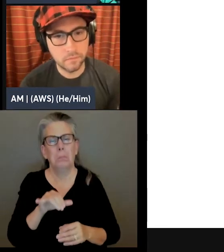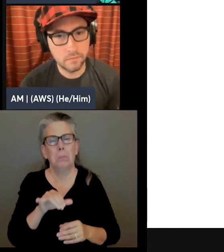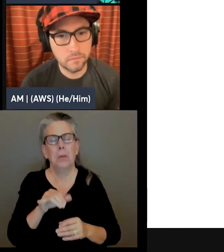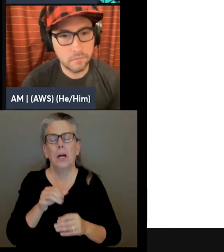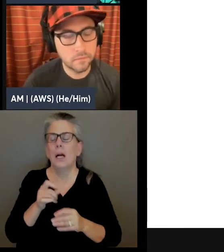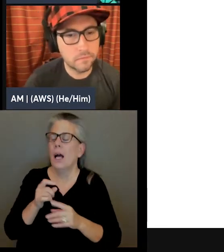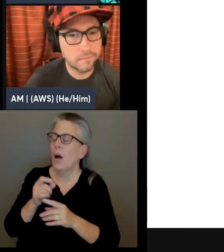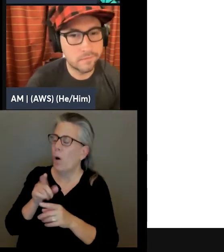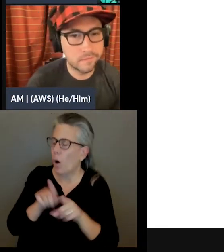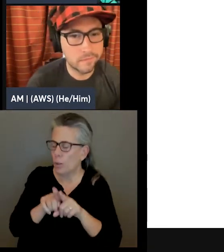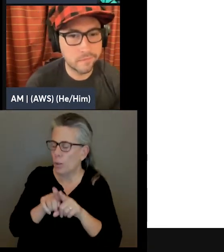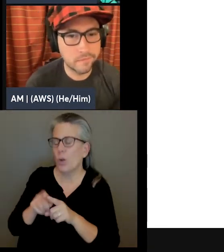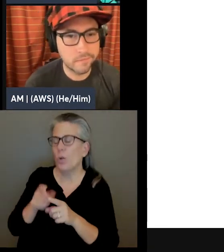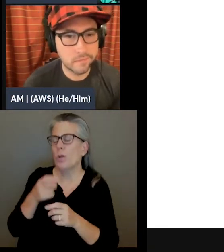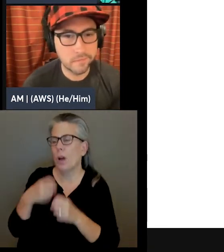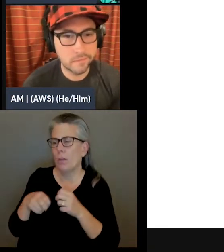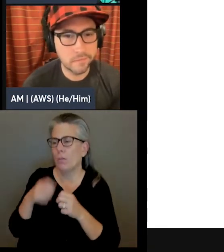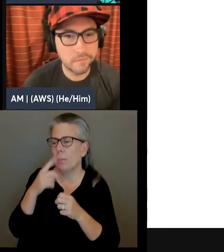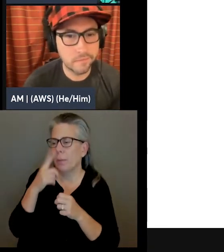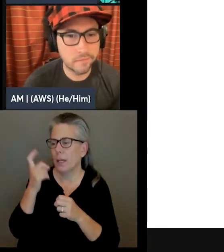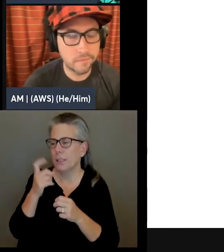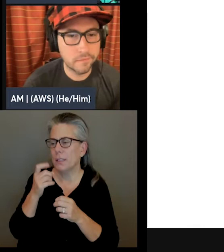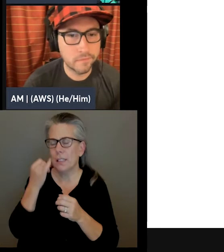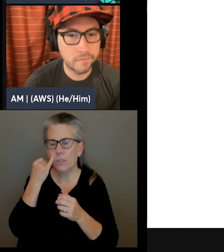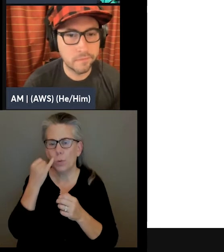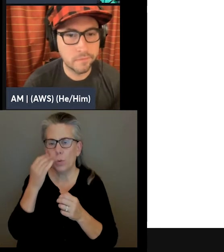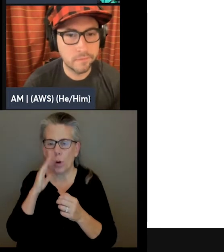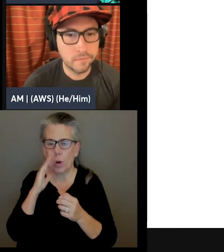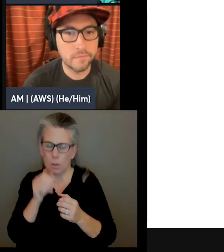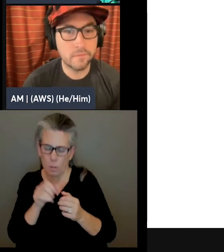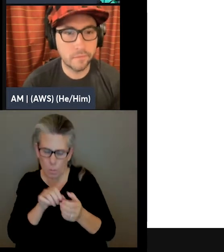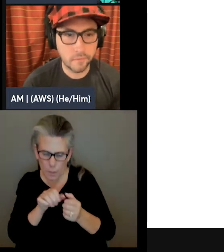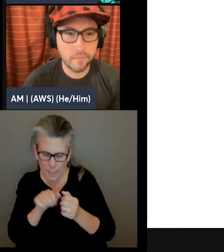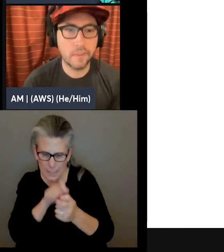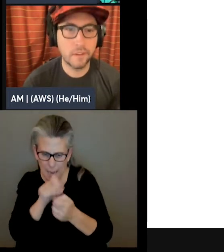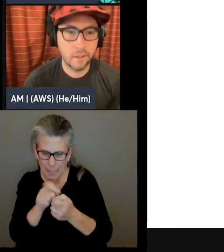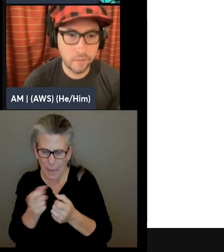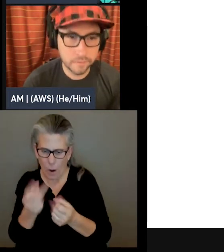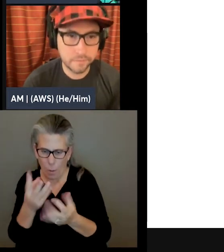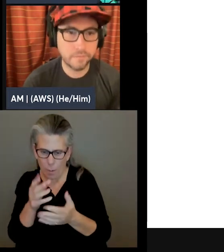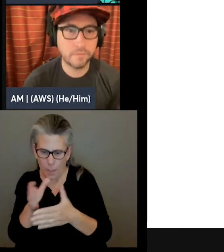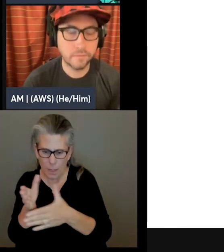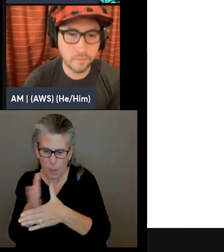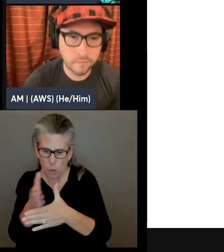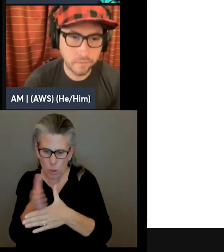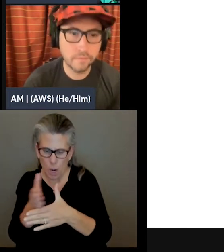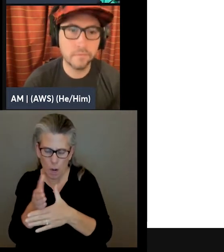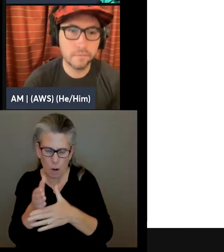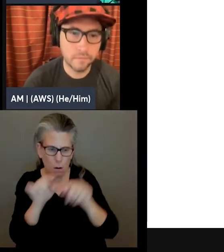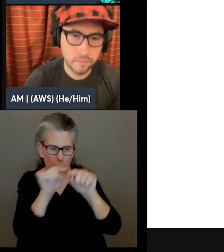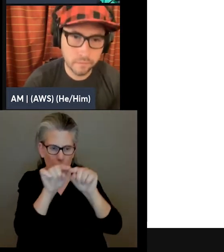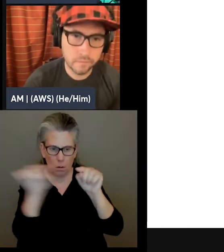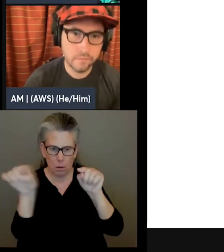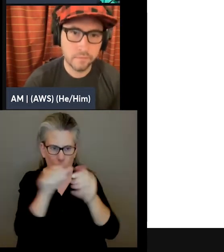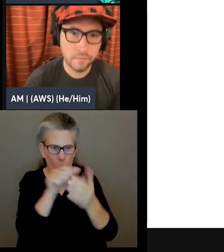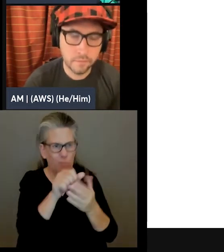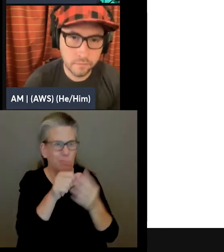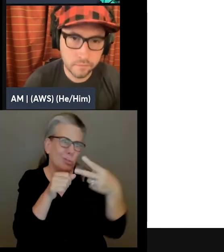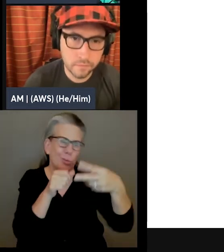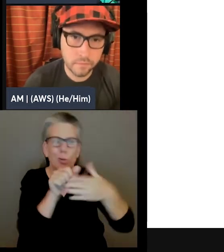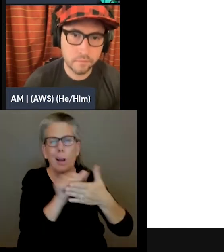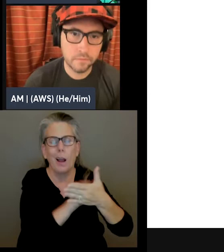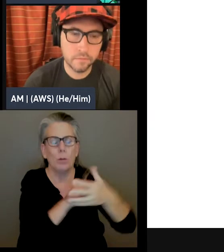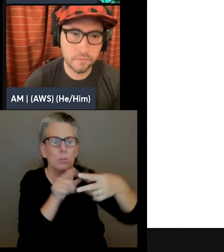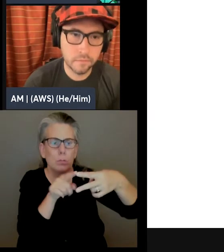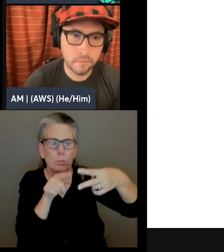different features do these 2 accounts share? That's not going to be easily expressed in other, in a lot of other databases and things